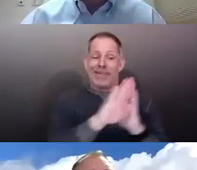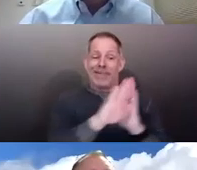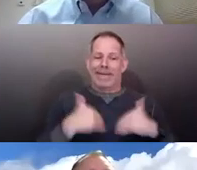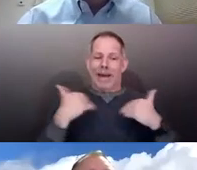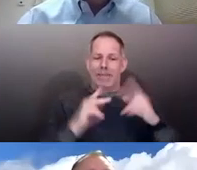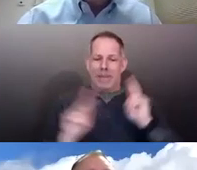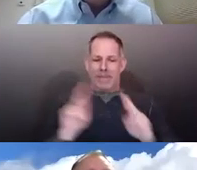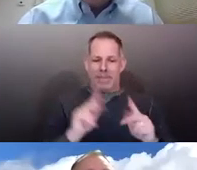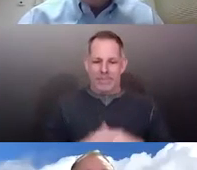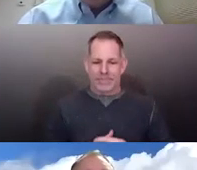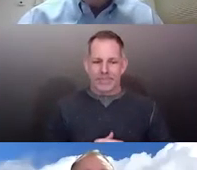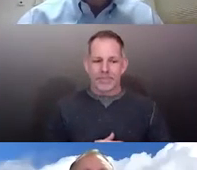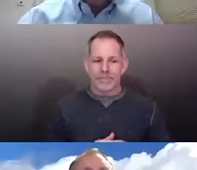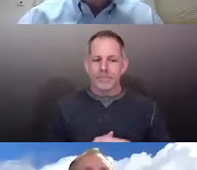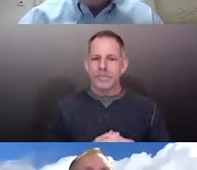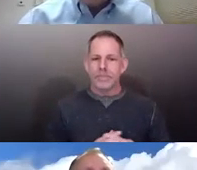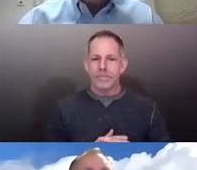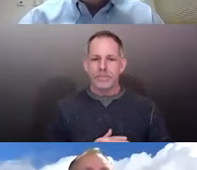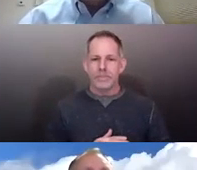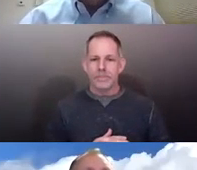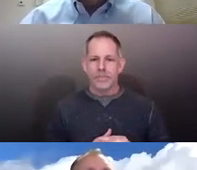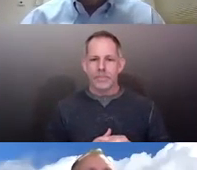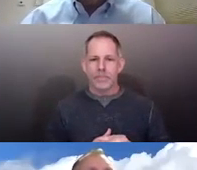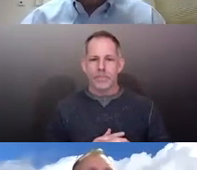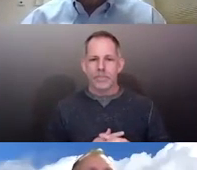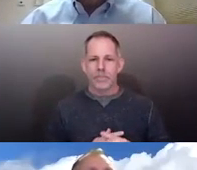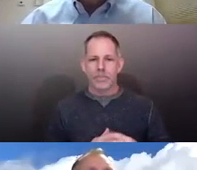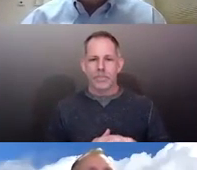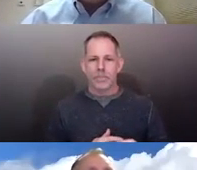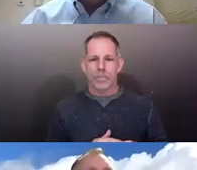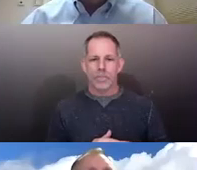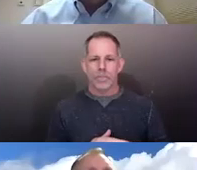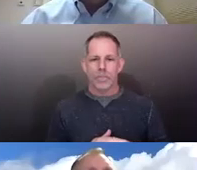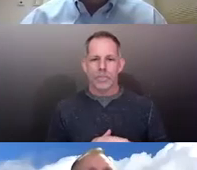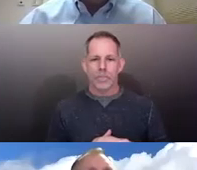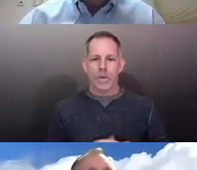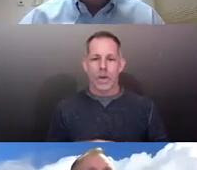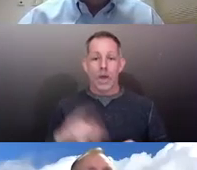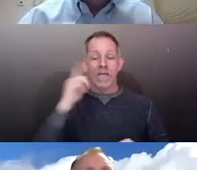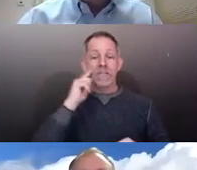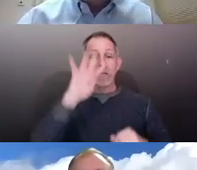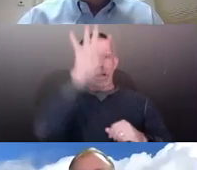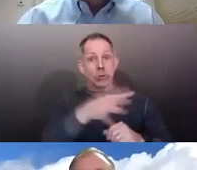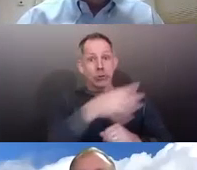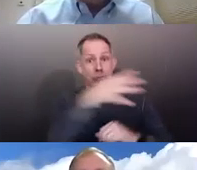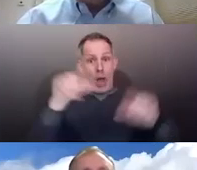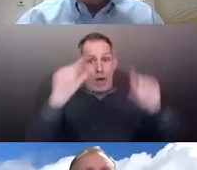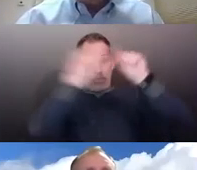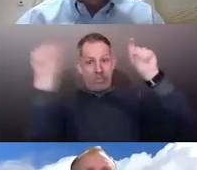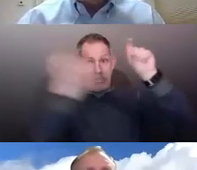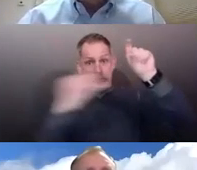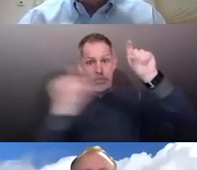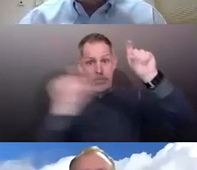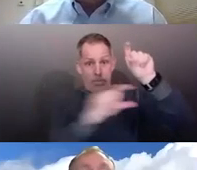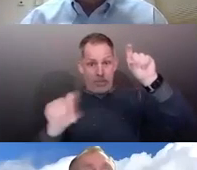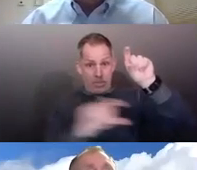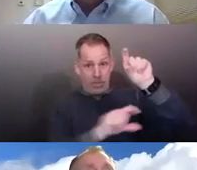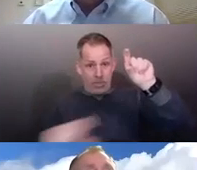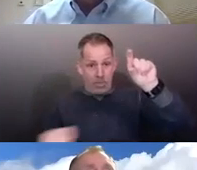here. These rows, as you look down that table, are increasing age groups and the number and percentage of